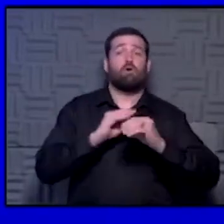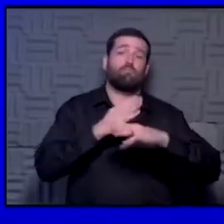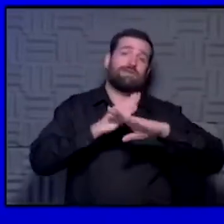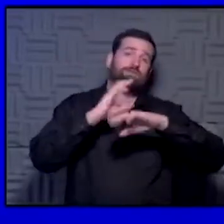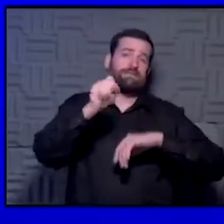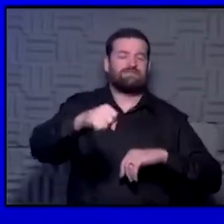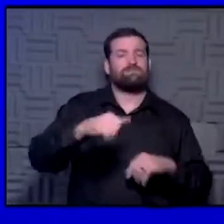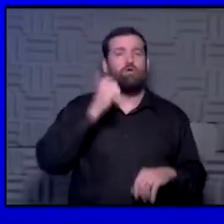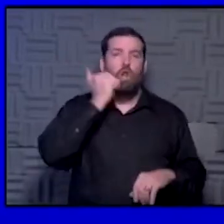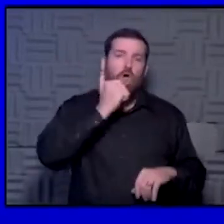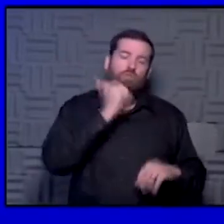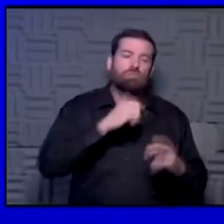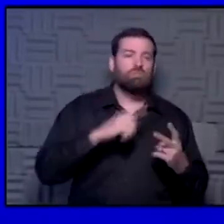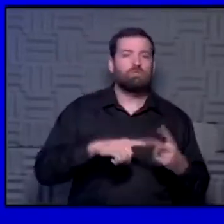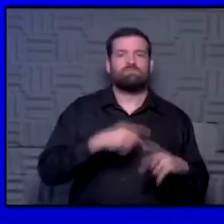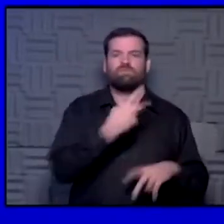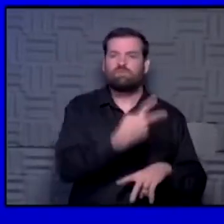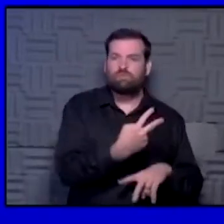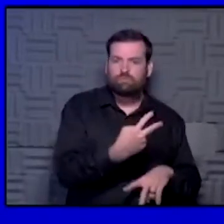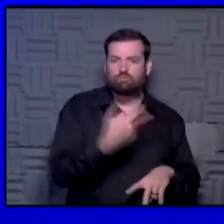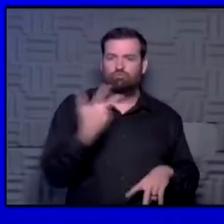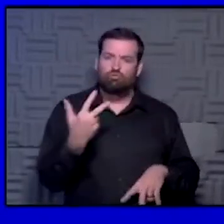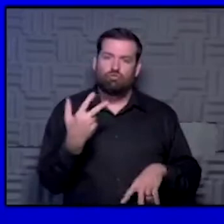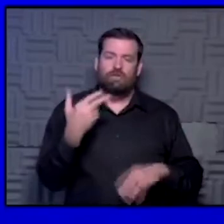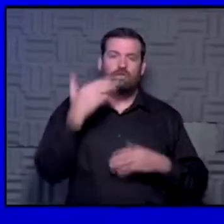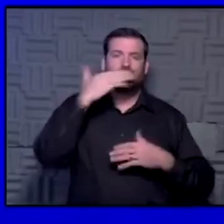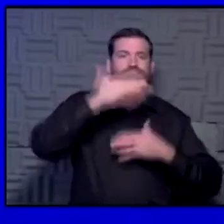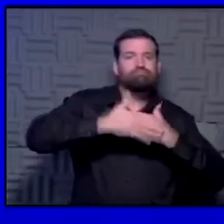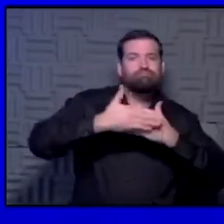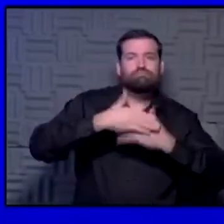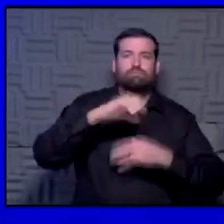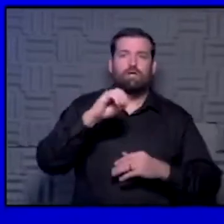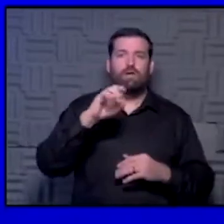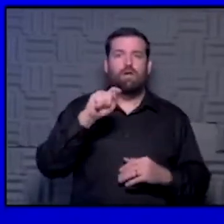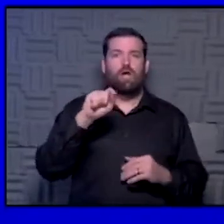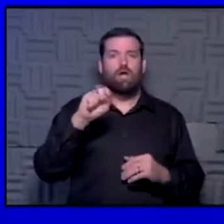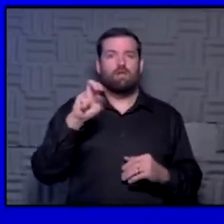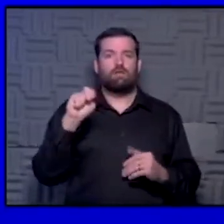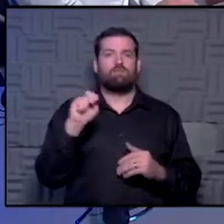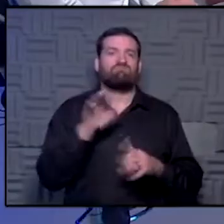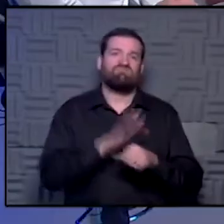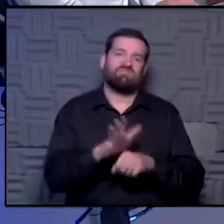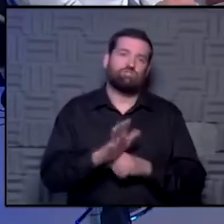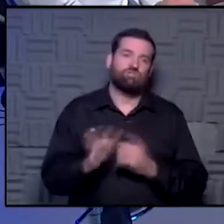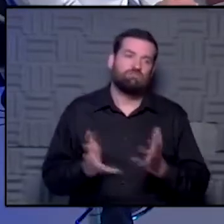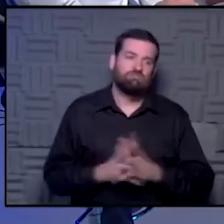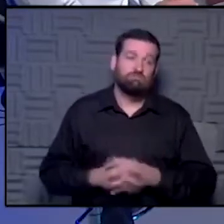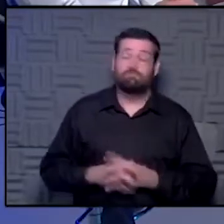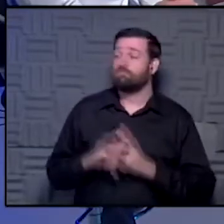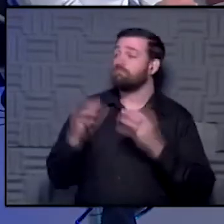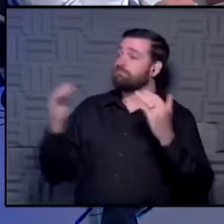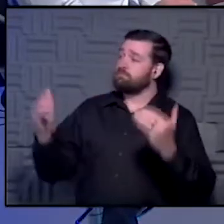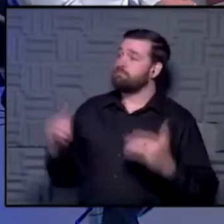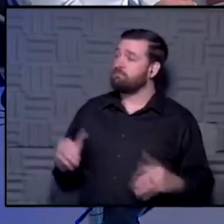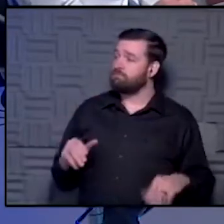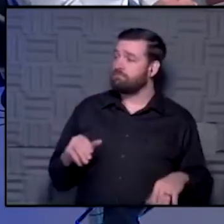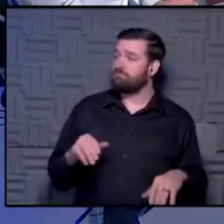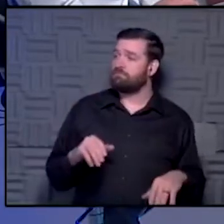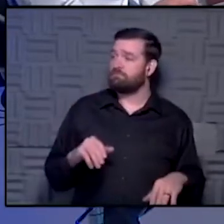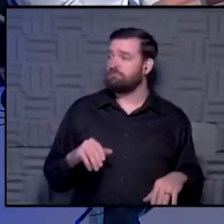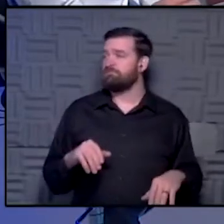The cloth masks, the 2 to 3 layer cotton masks are going to be sufficient right now. So the next question is one